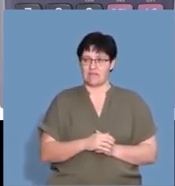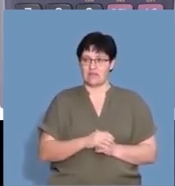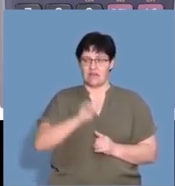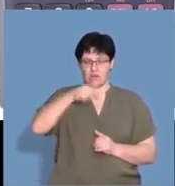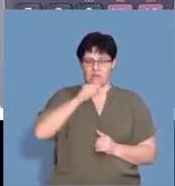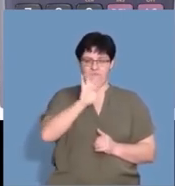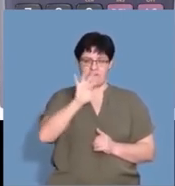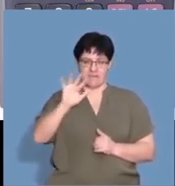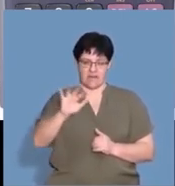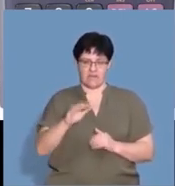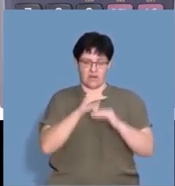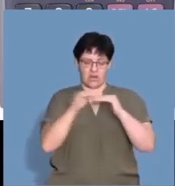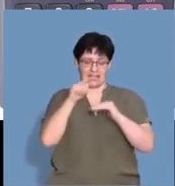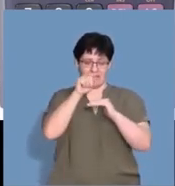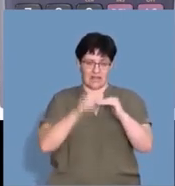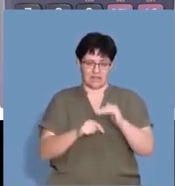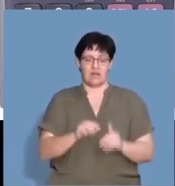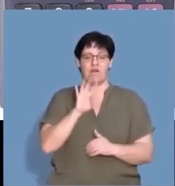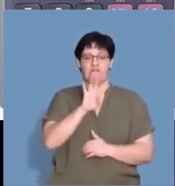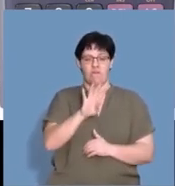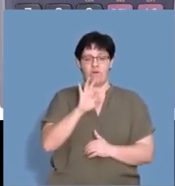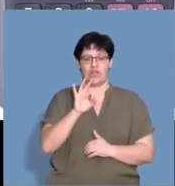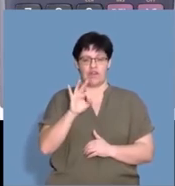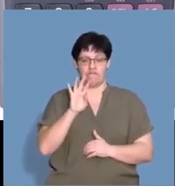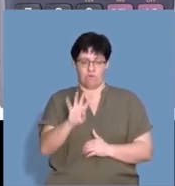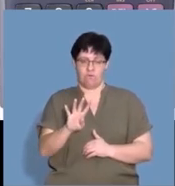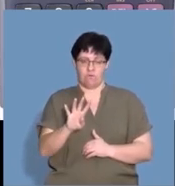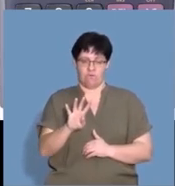comma 55, divided by my